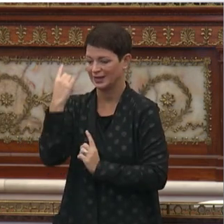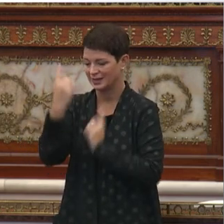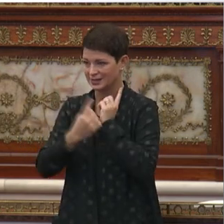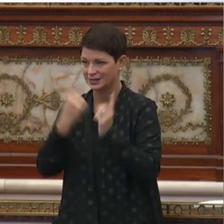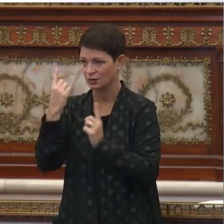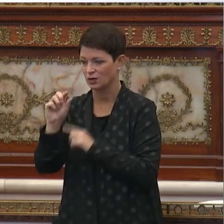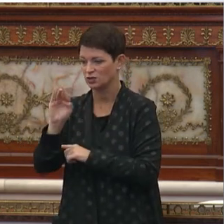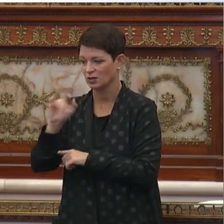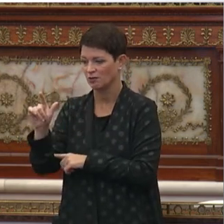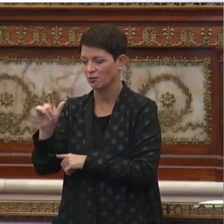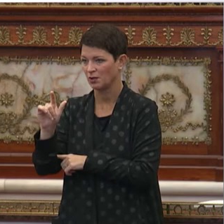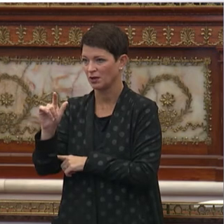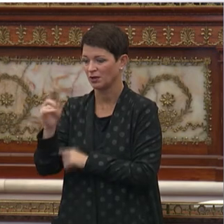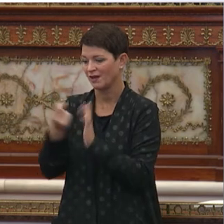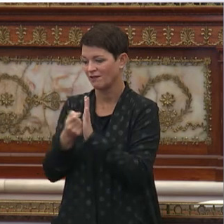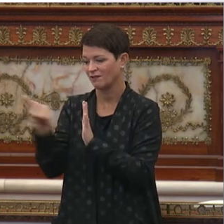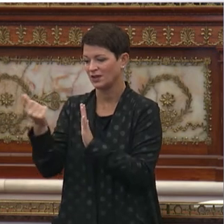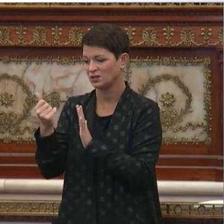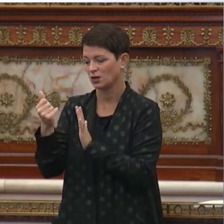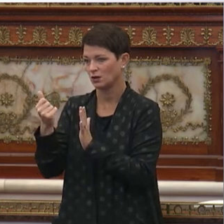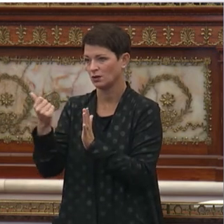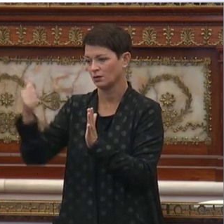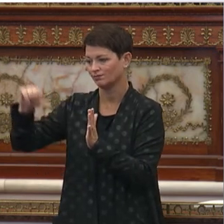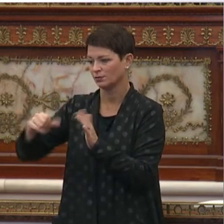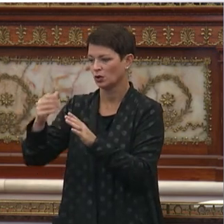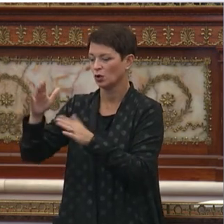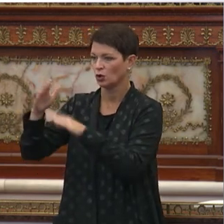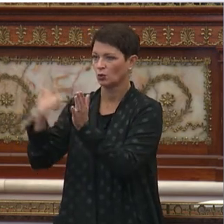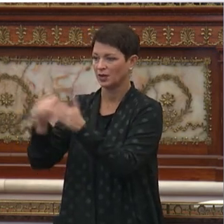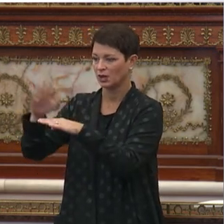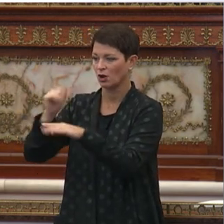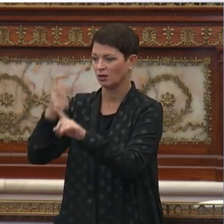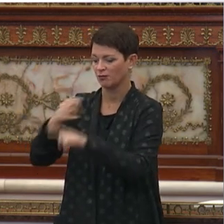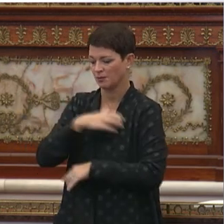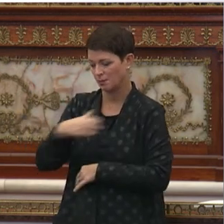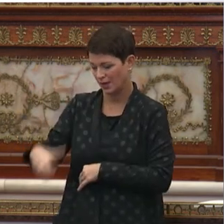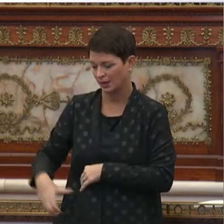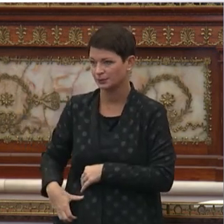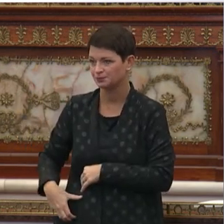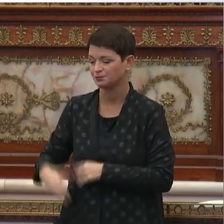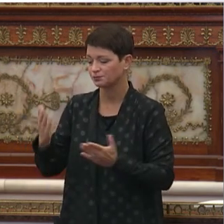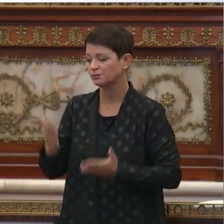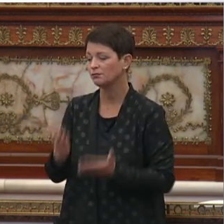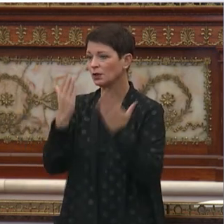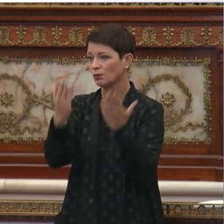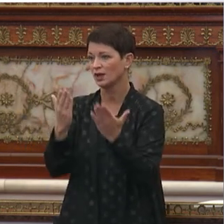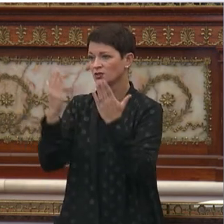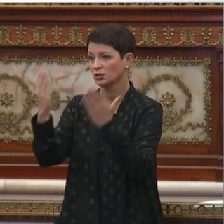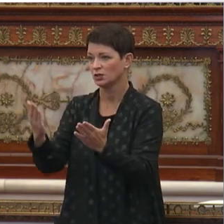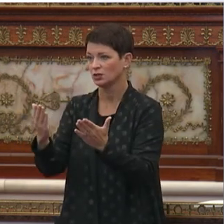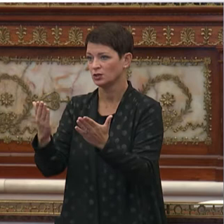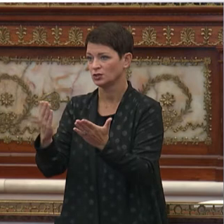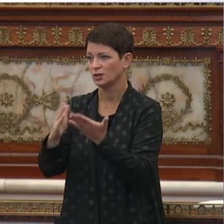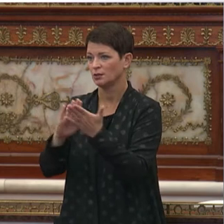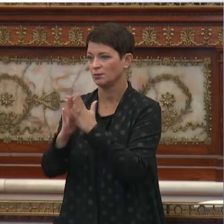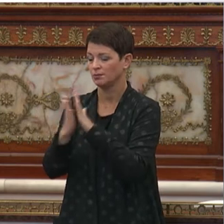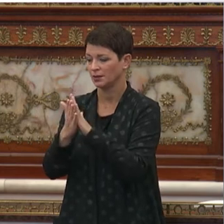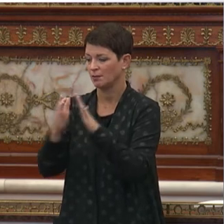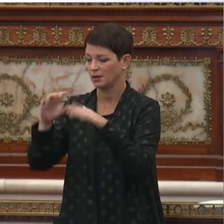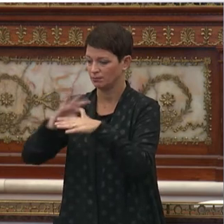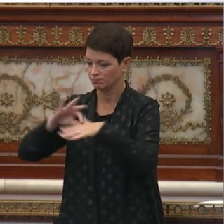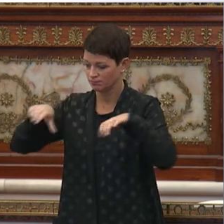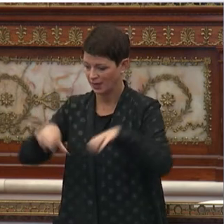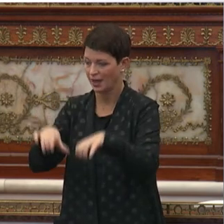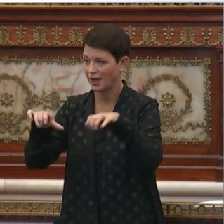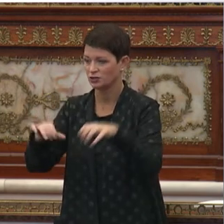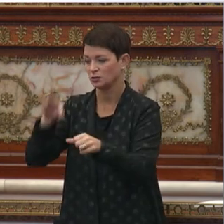of a bill vetoed by or recalled from the mayor. Resolutions taking substantive action to